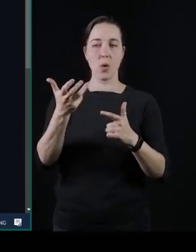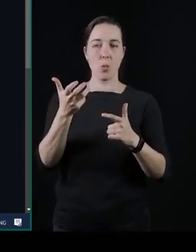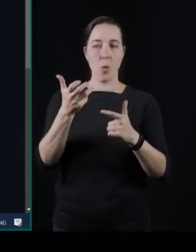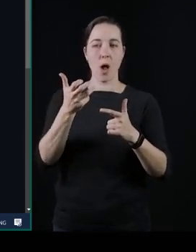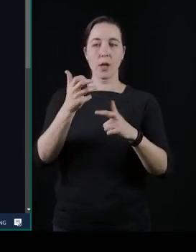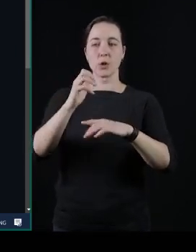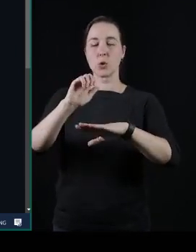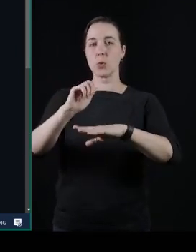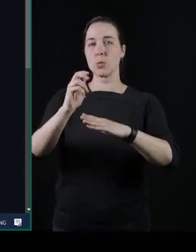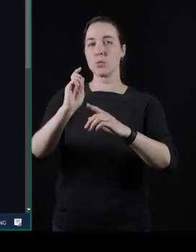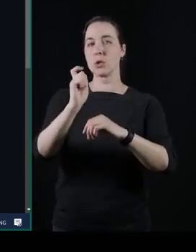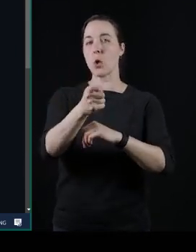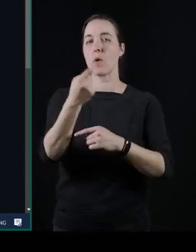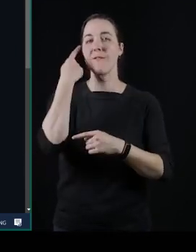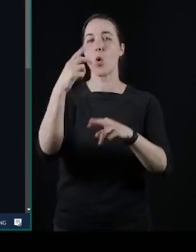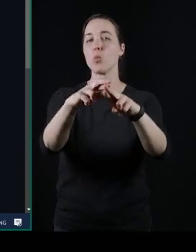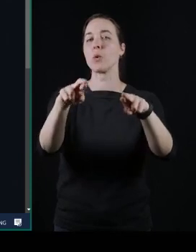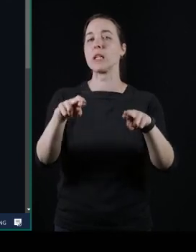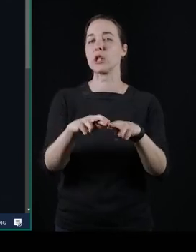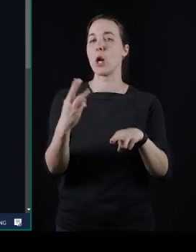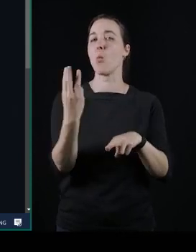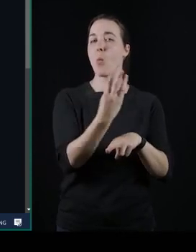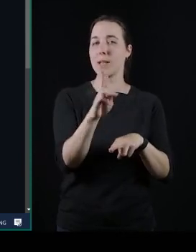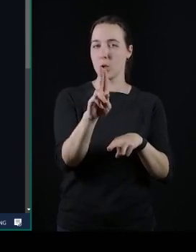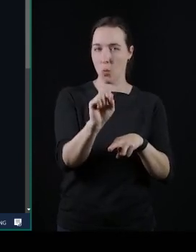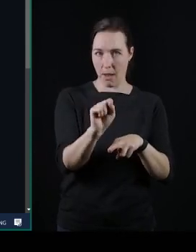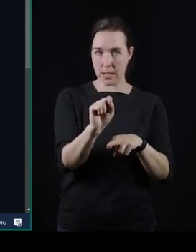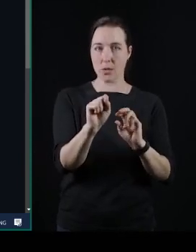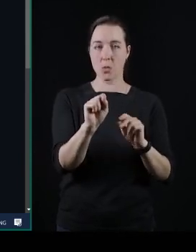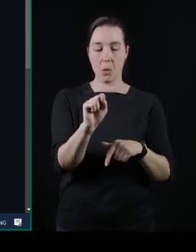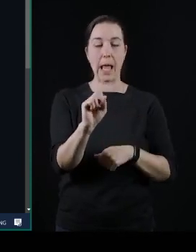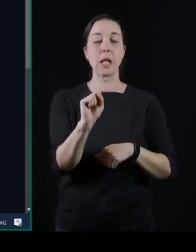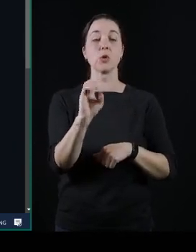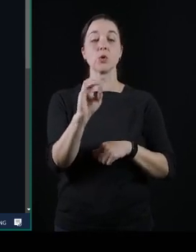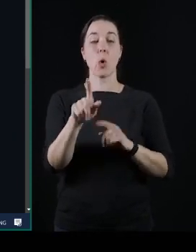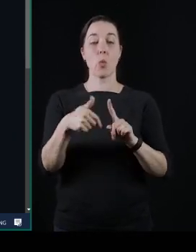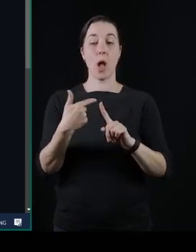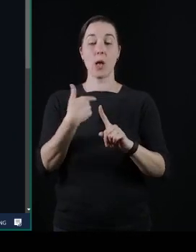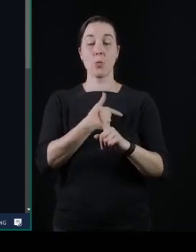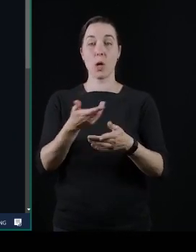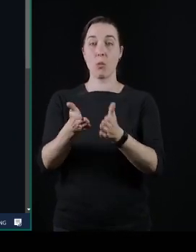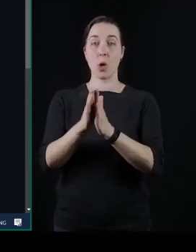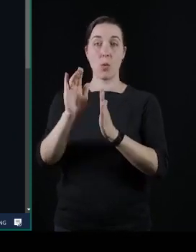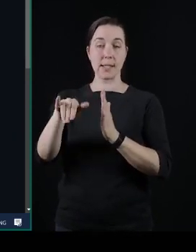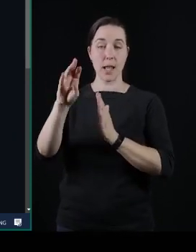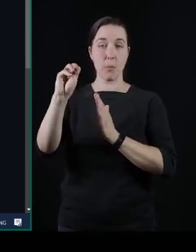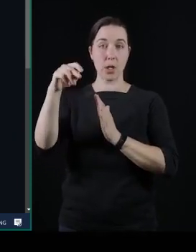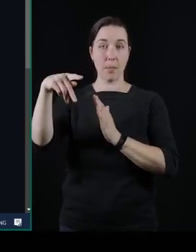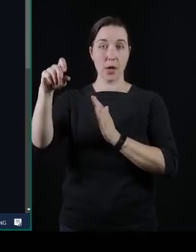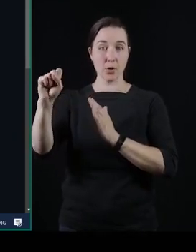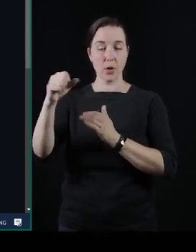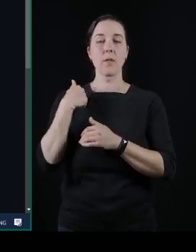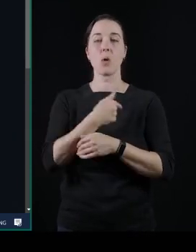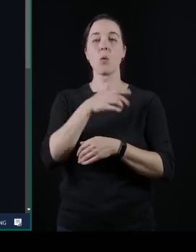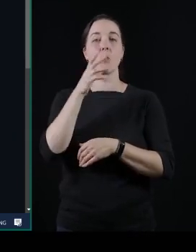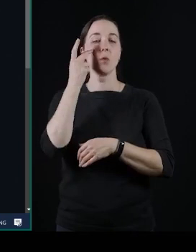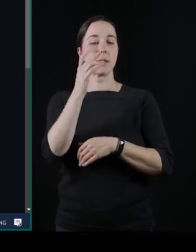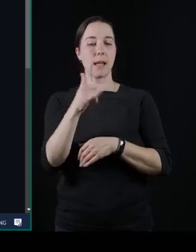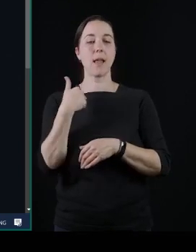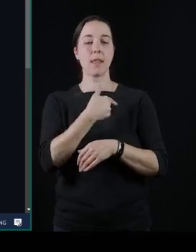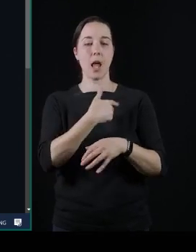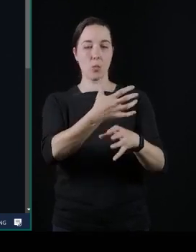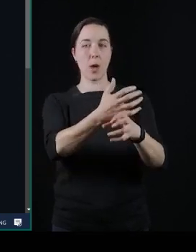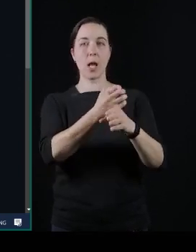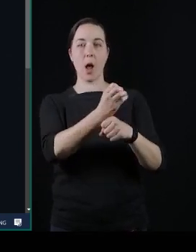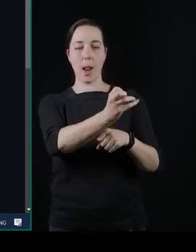region to allocate is West US. So as soon as we request a multiplayer server, we will see that